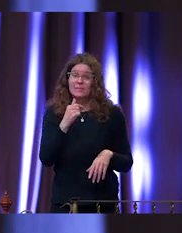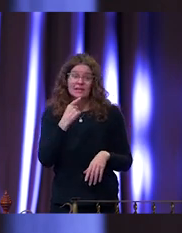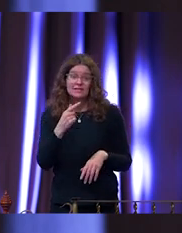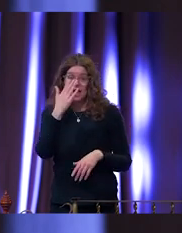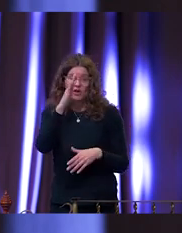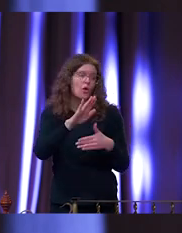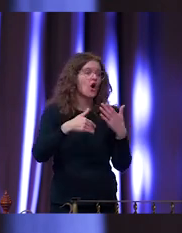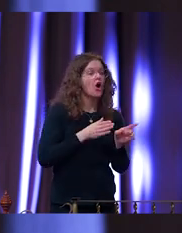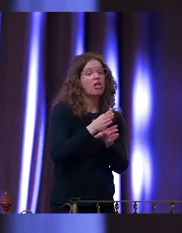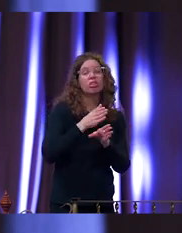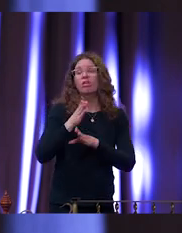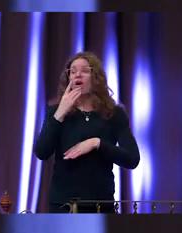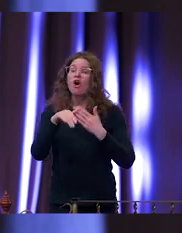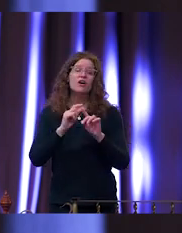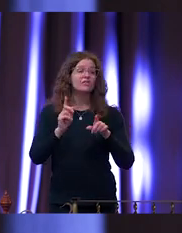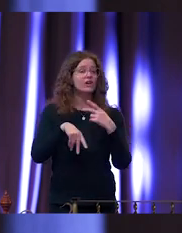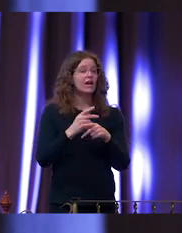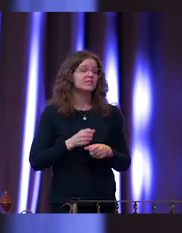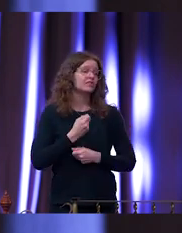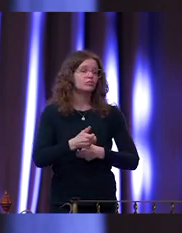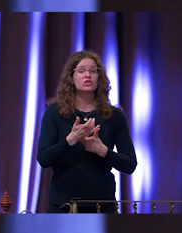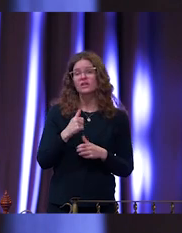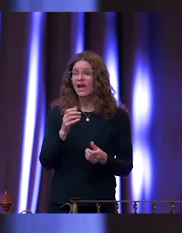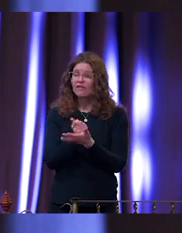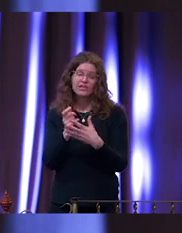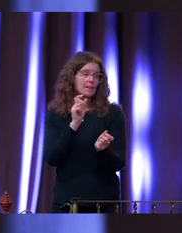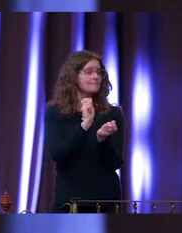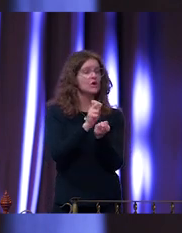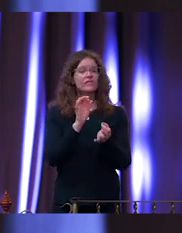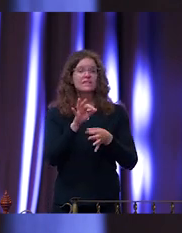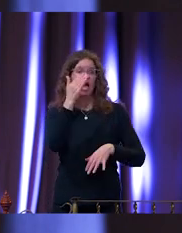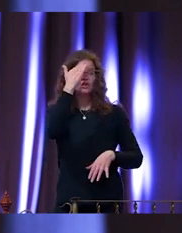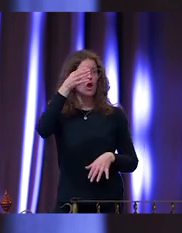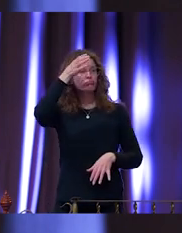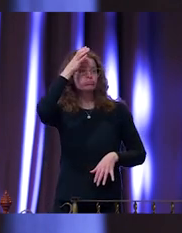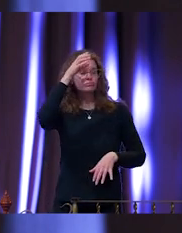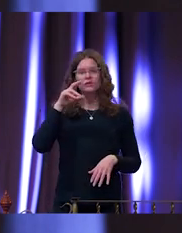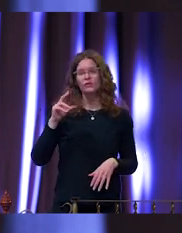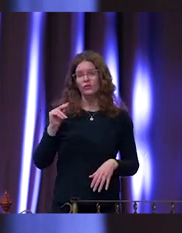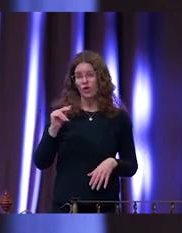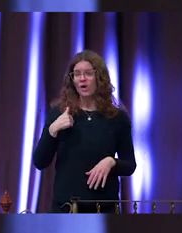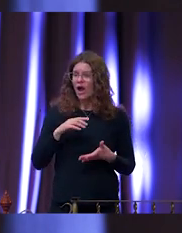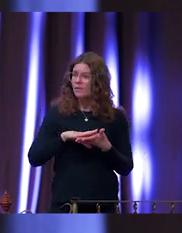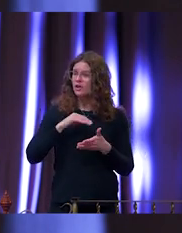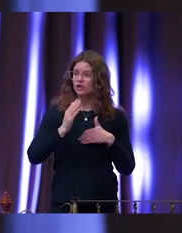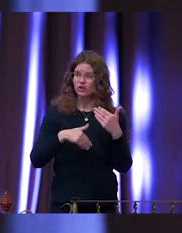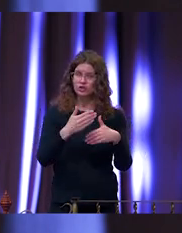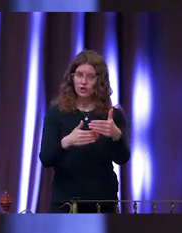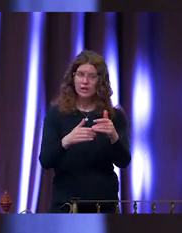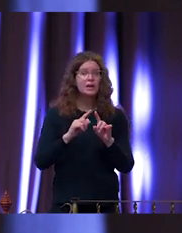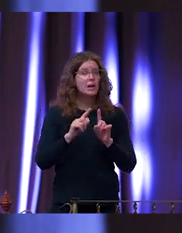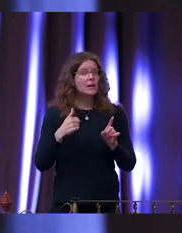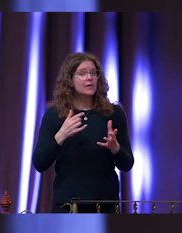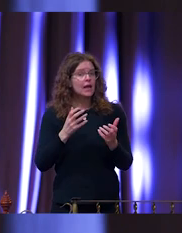every method of expression, every community to a T, absolutely not. I'm also on a learning journey, but I really want folks to be able to